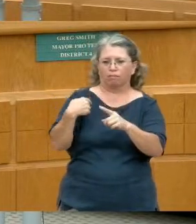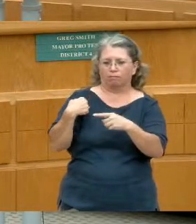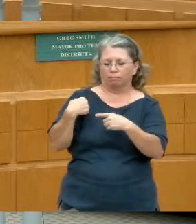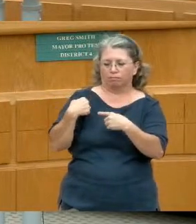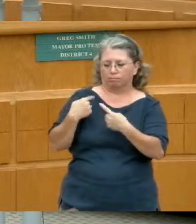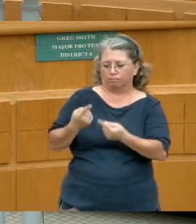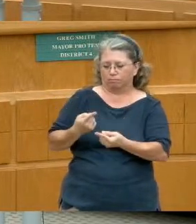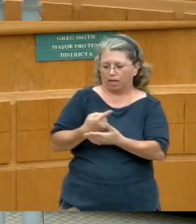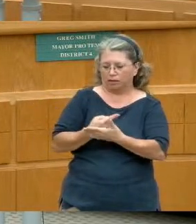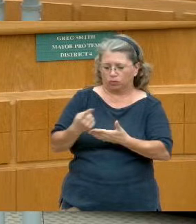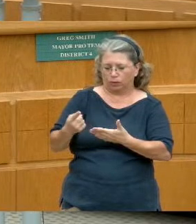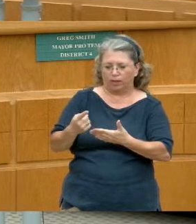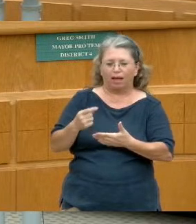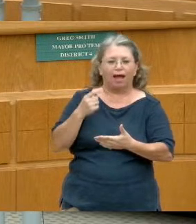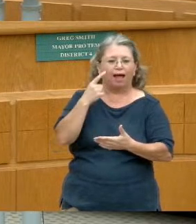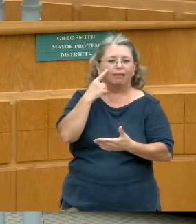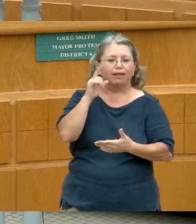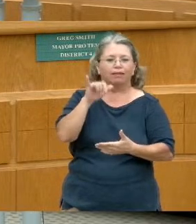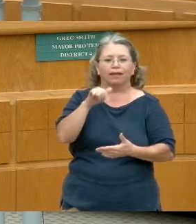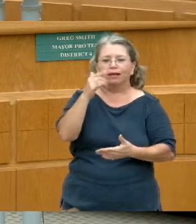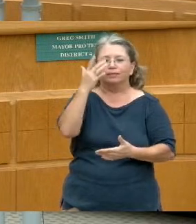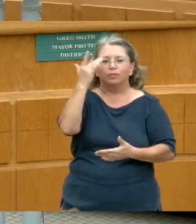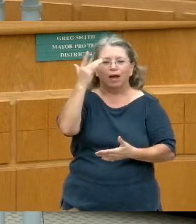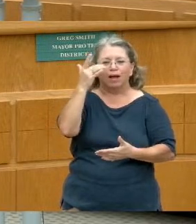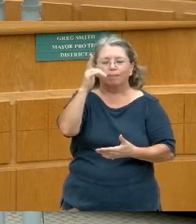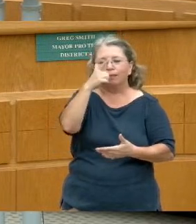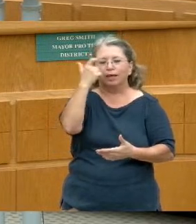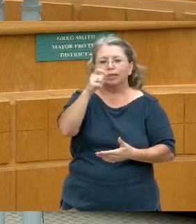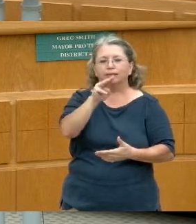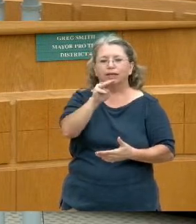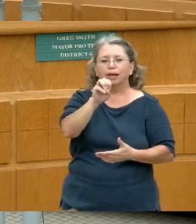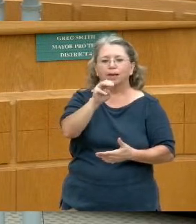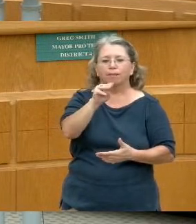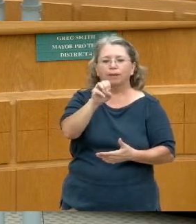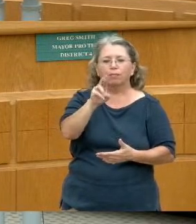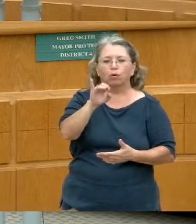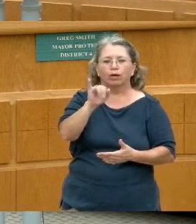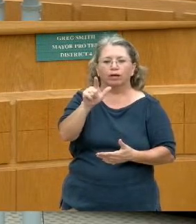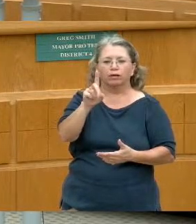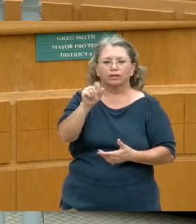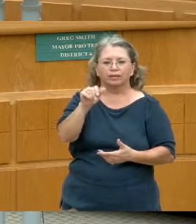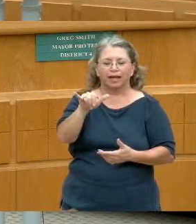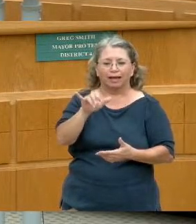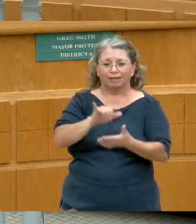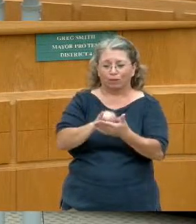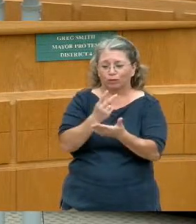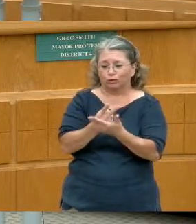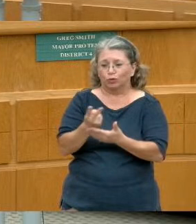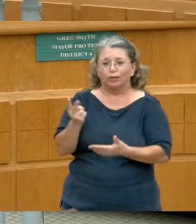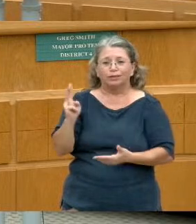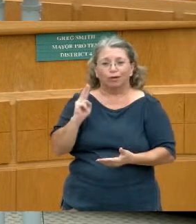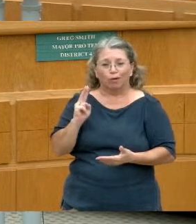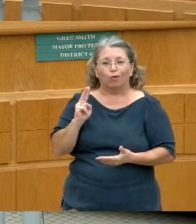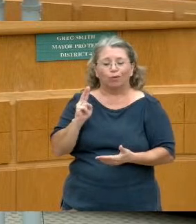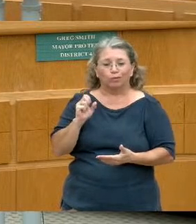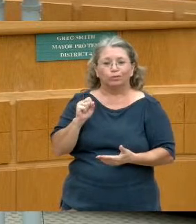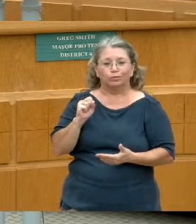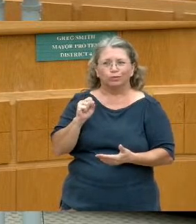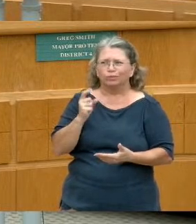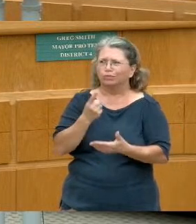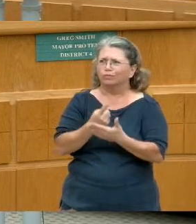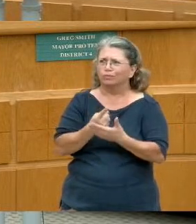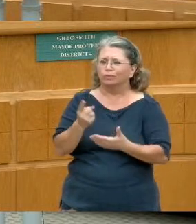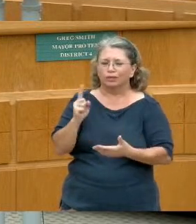bump because it's almost exactly the right amount of time from Memorial Day to now to have positive tests coming back if you got